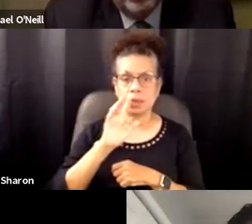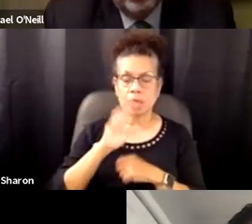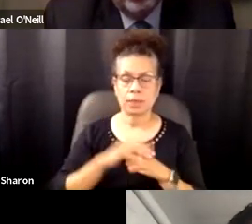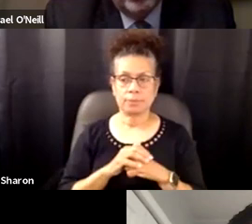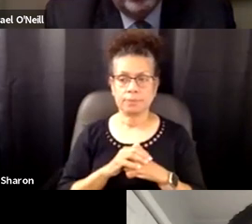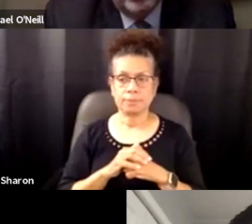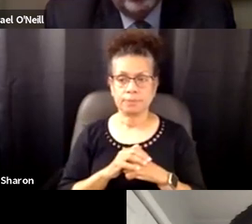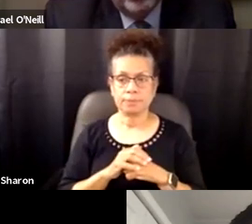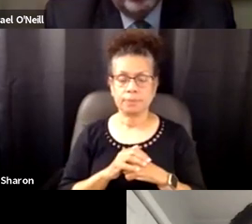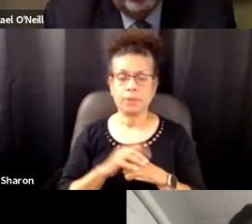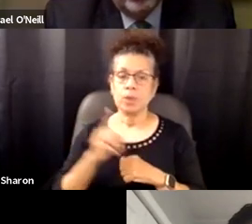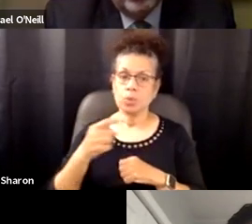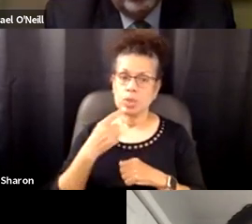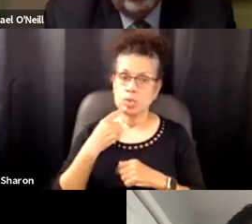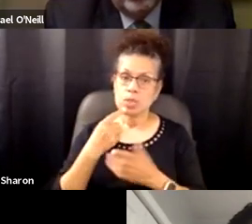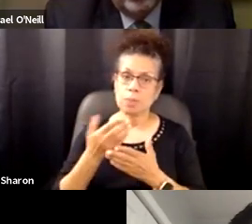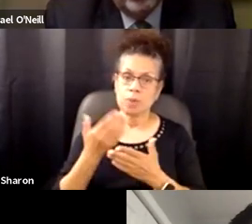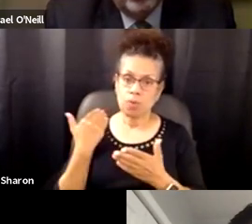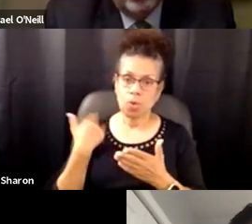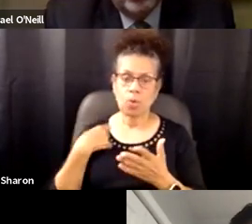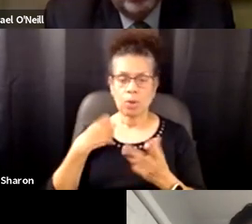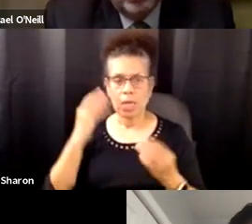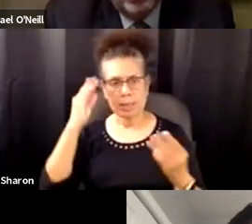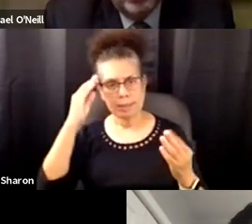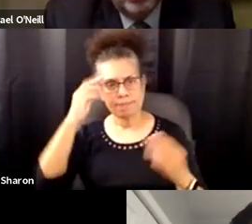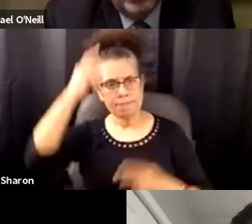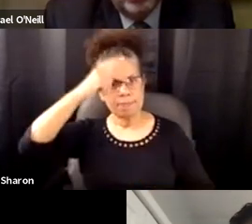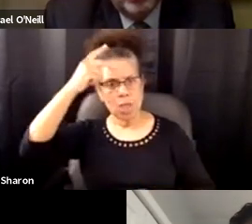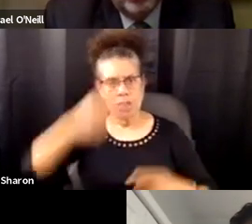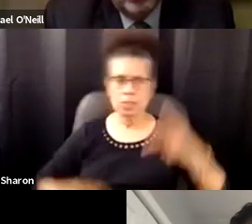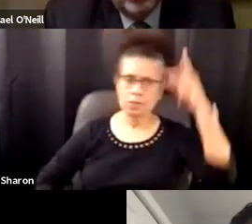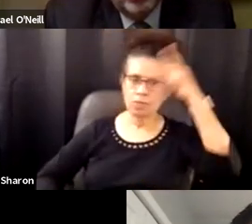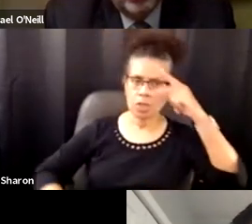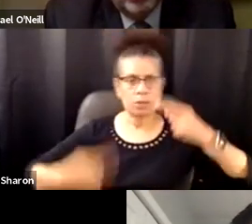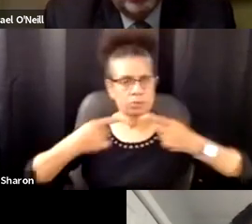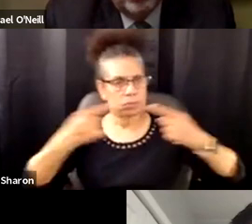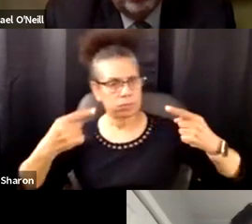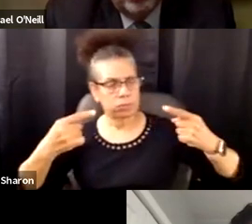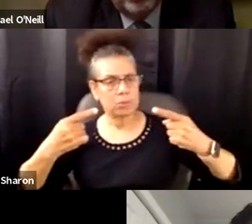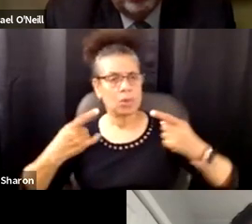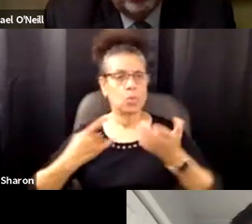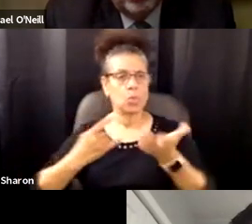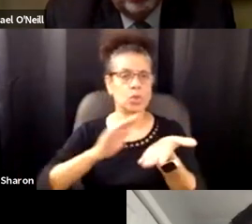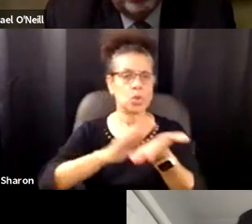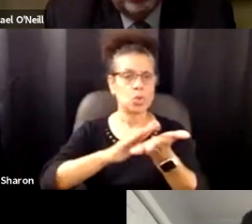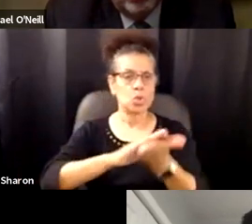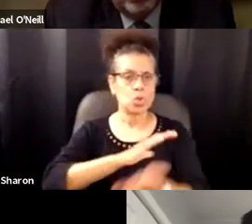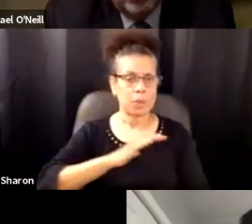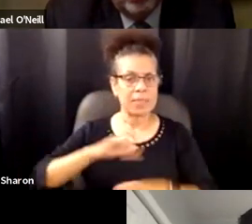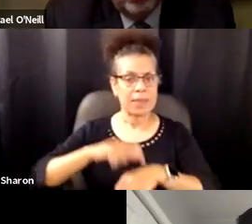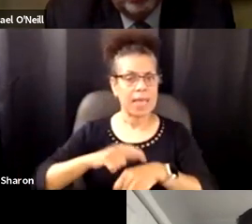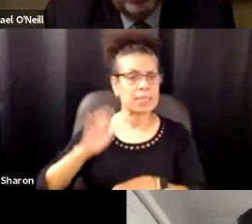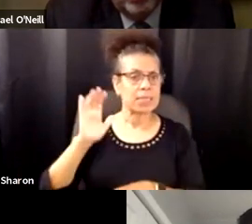when we've um got to some philosophical differences or differences in general uh the school committee members um at the time and in